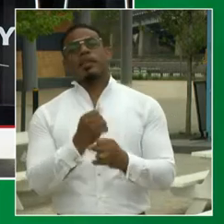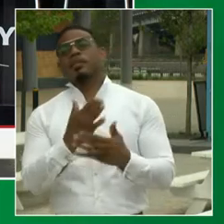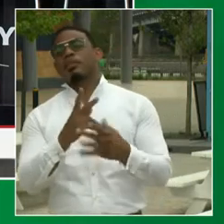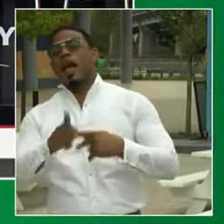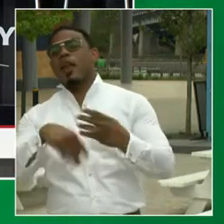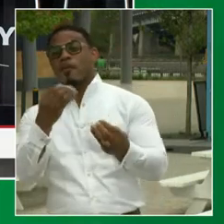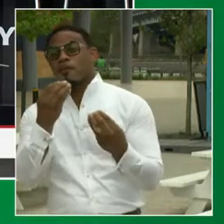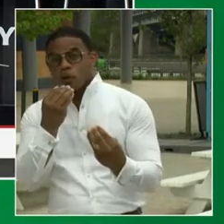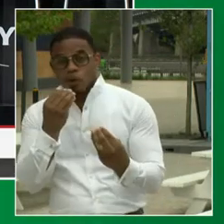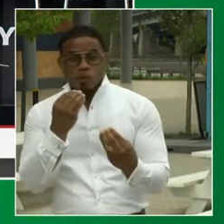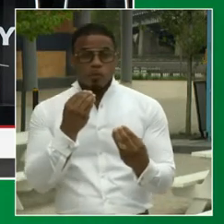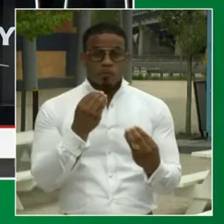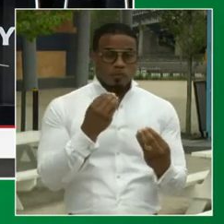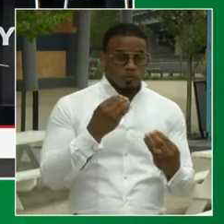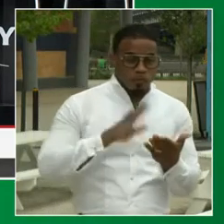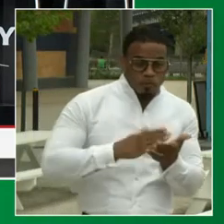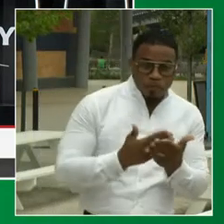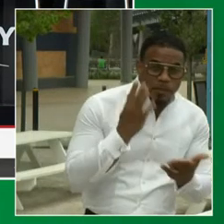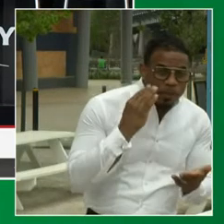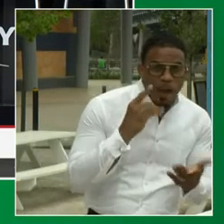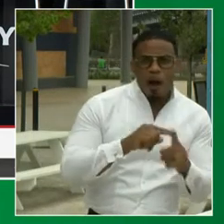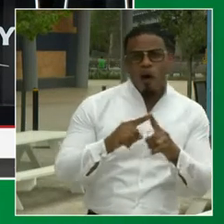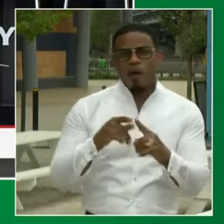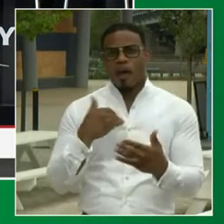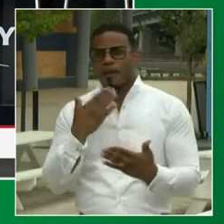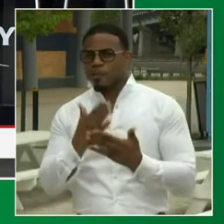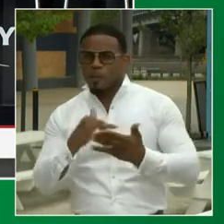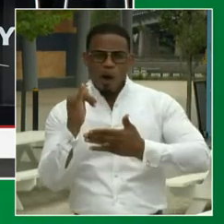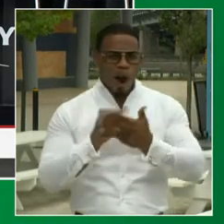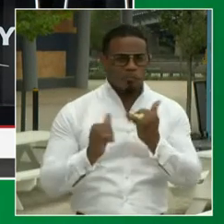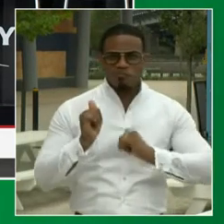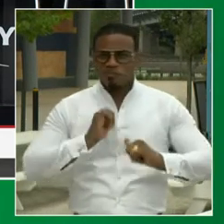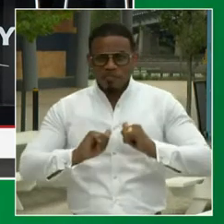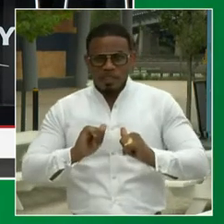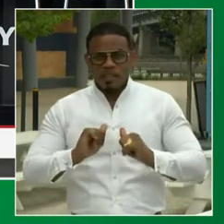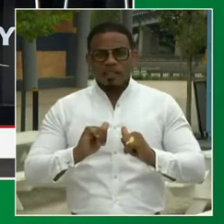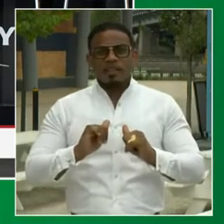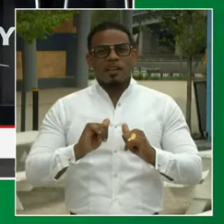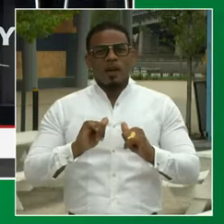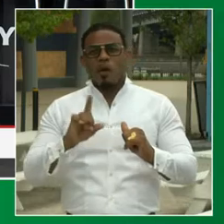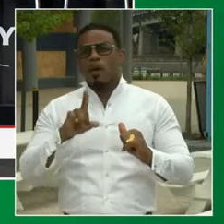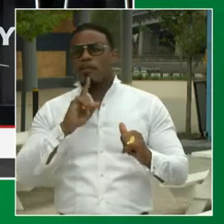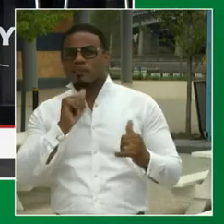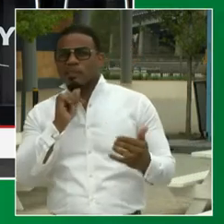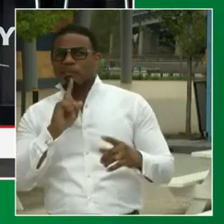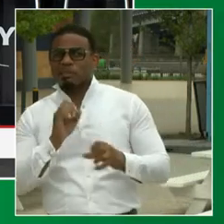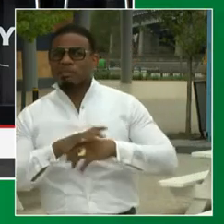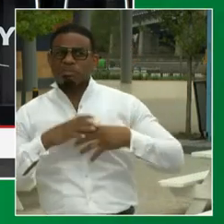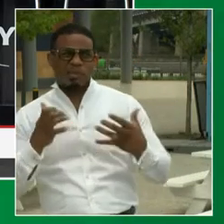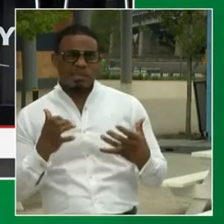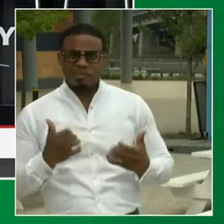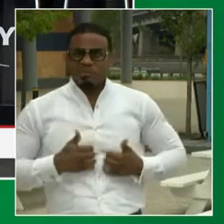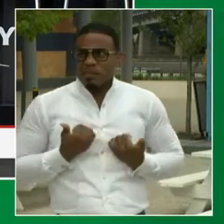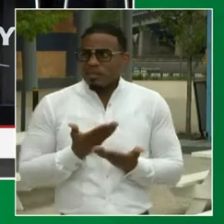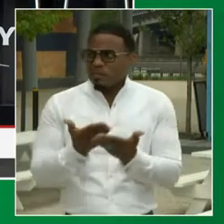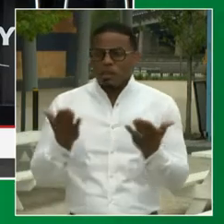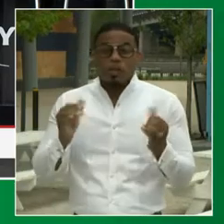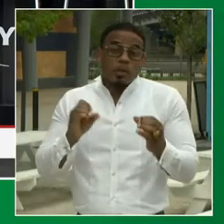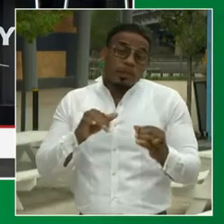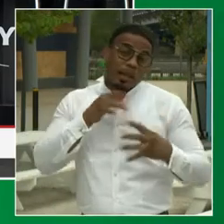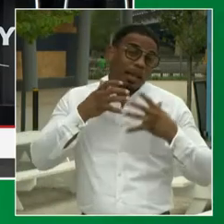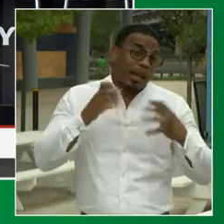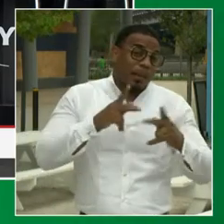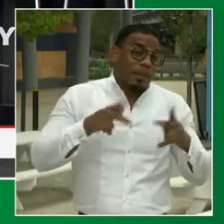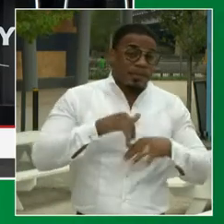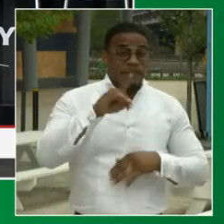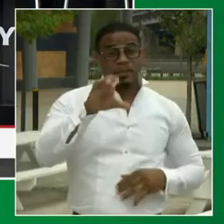type of food, culinary experience, and also have some arts and entertainment where there wasn't really much residential. So there's not a lot